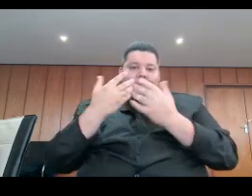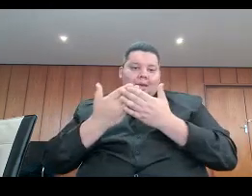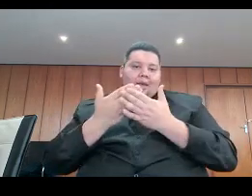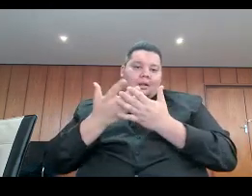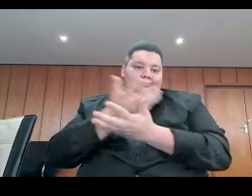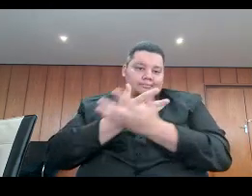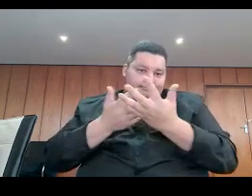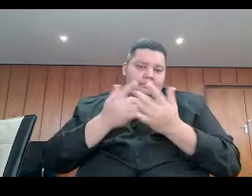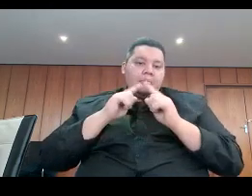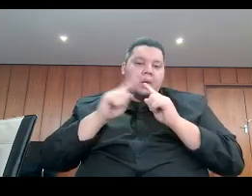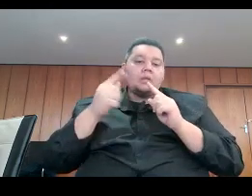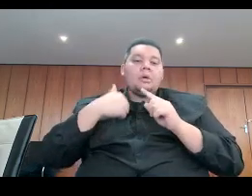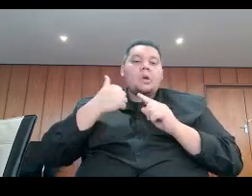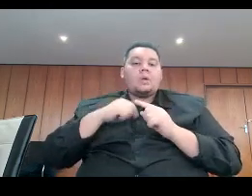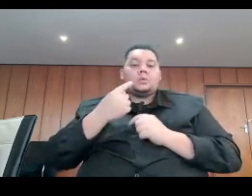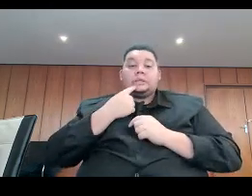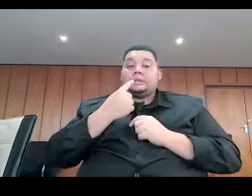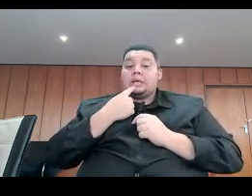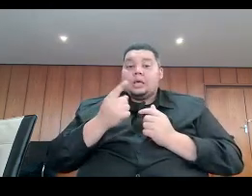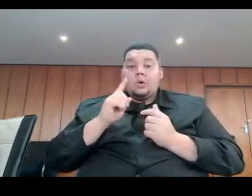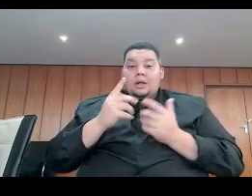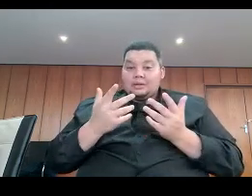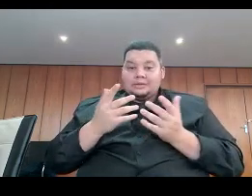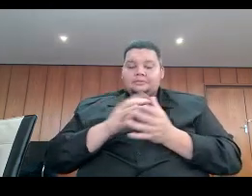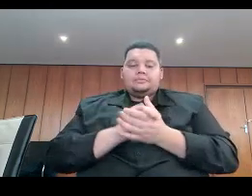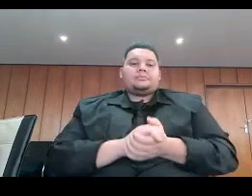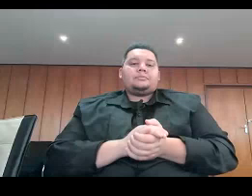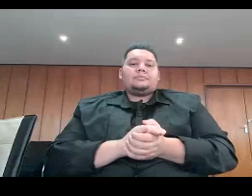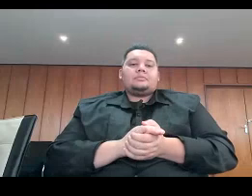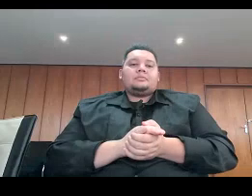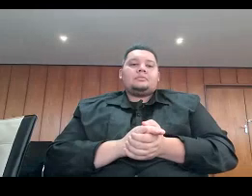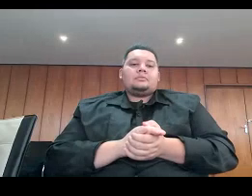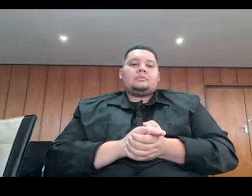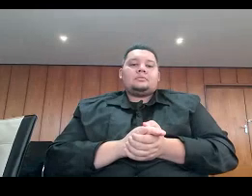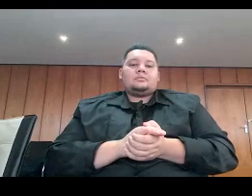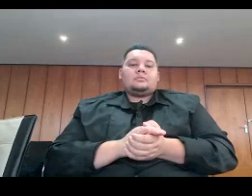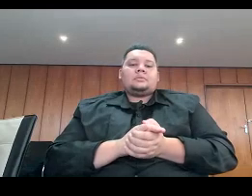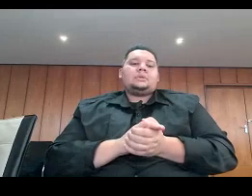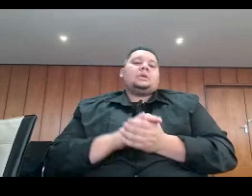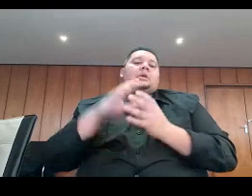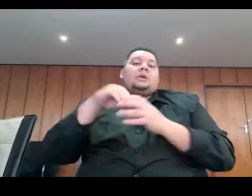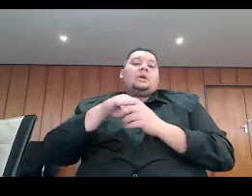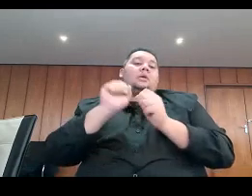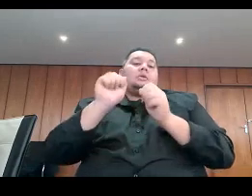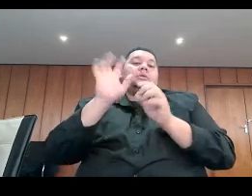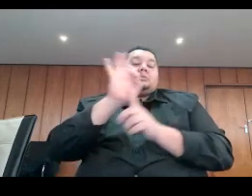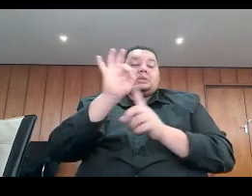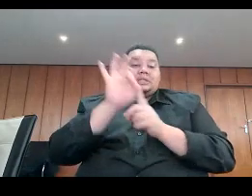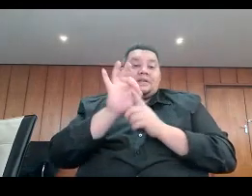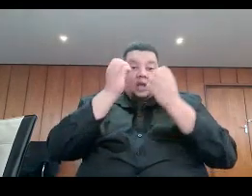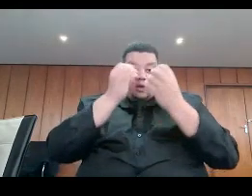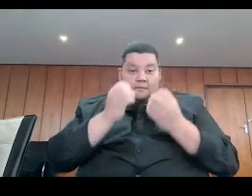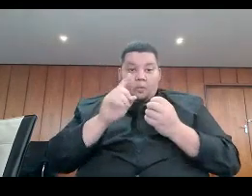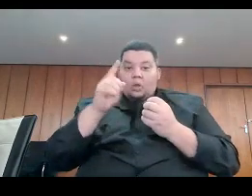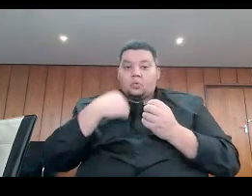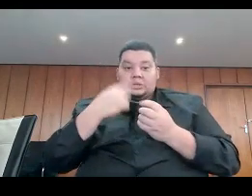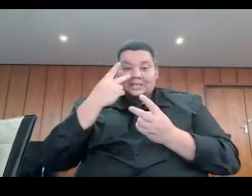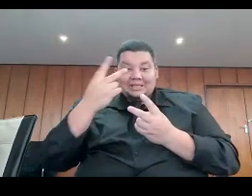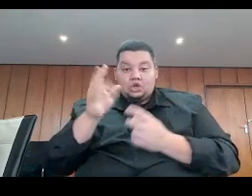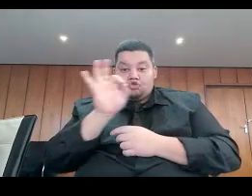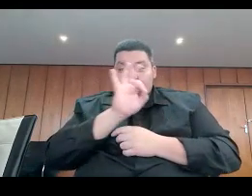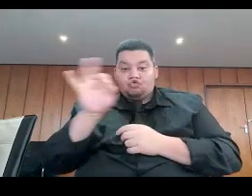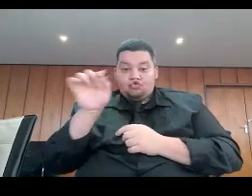about. And I just wanted to say that in this particular data set, what we're seeing in green